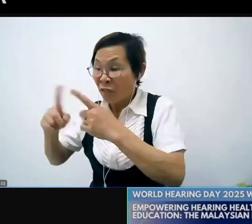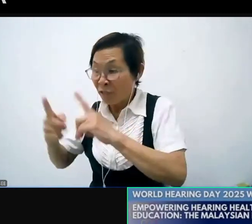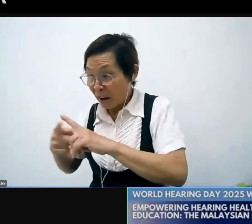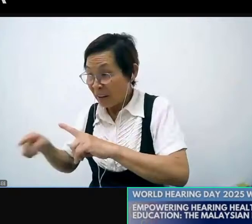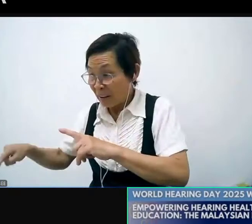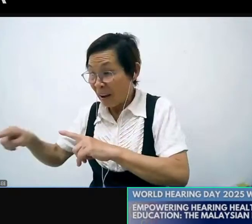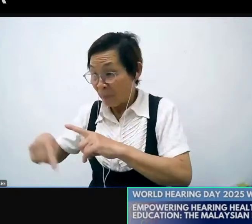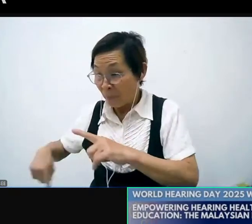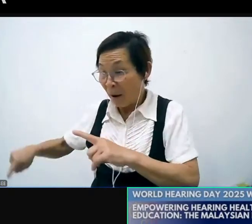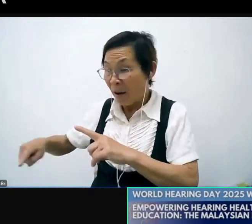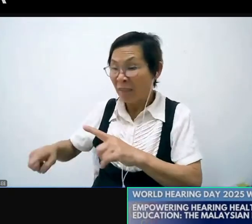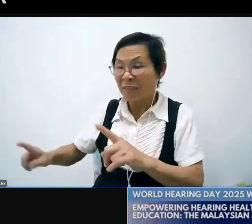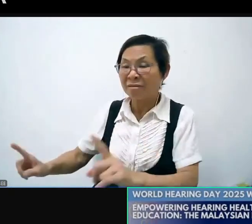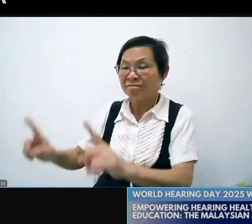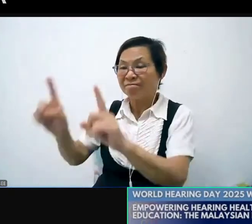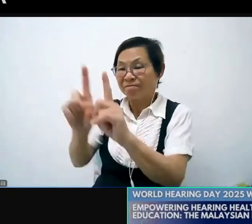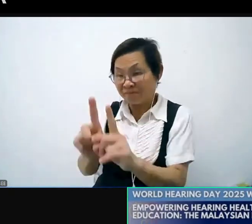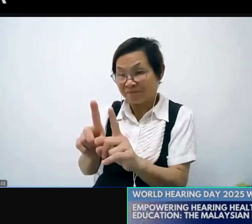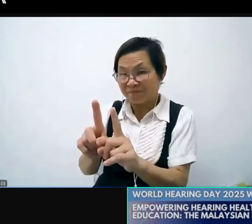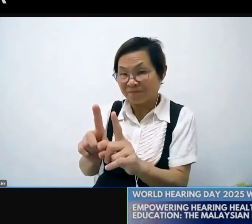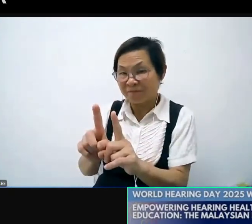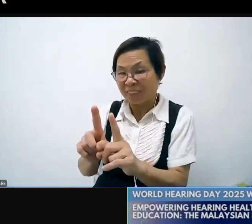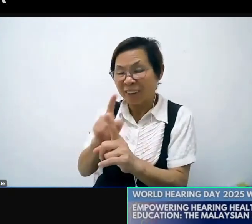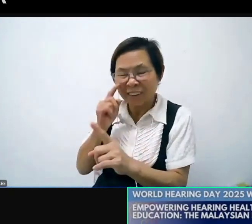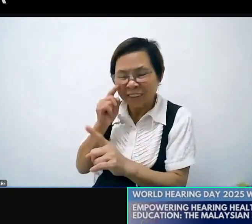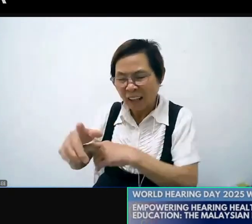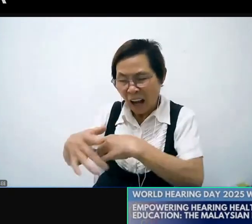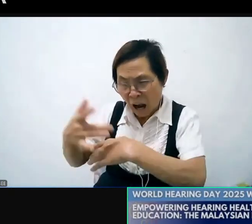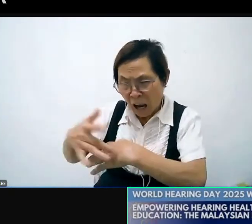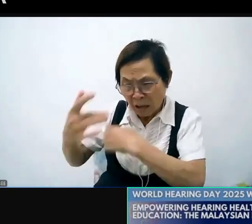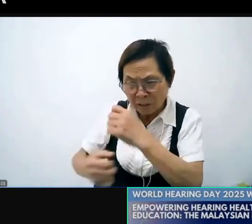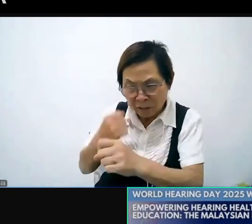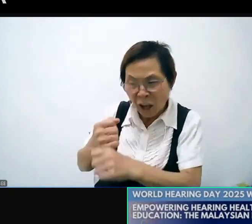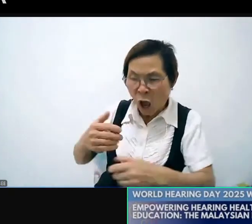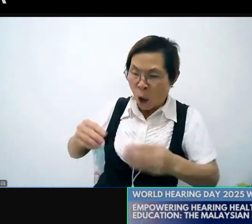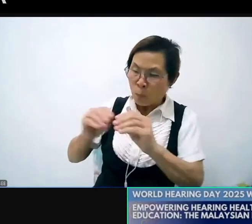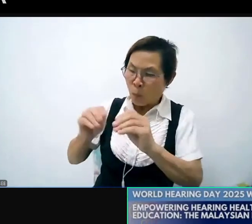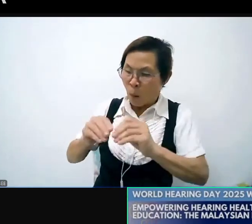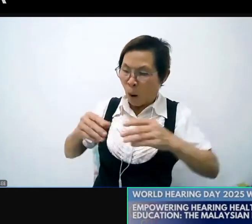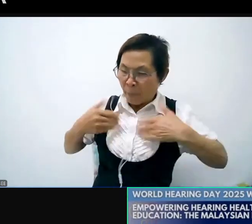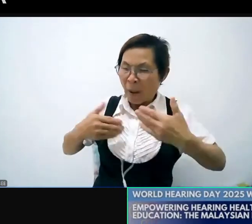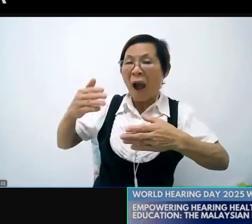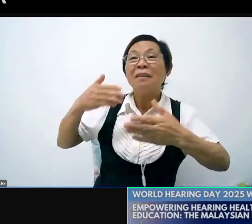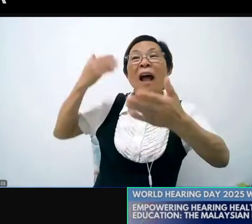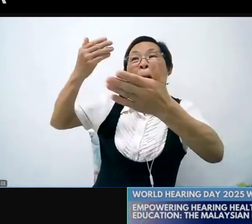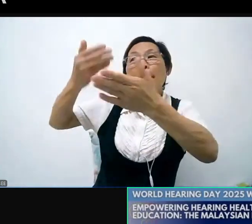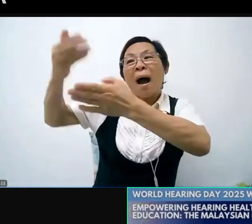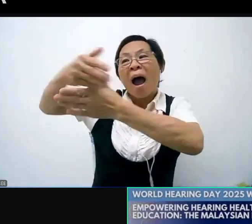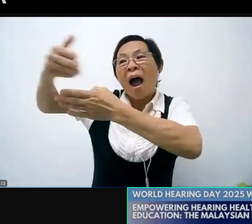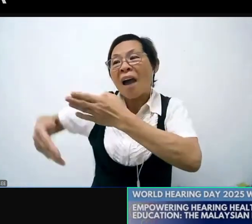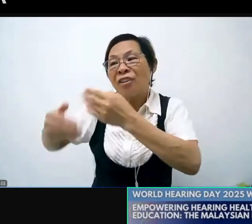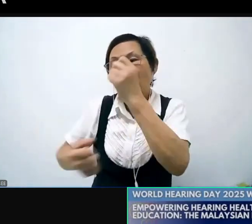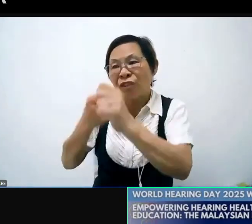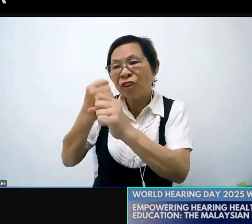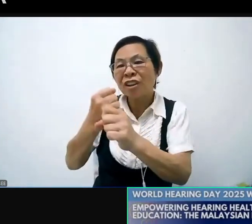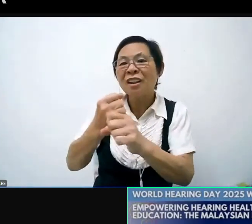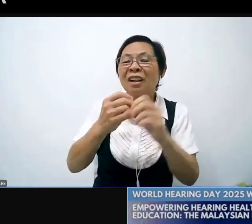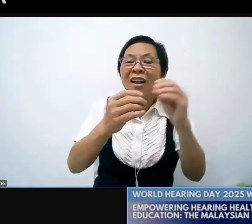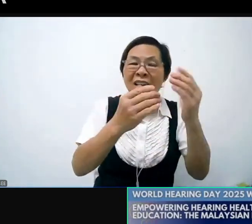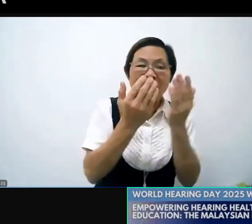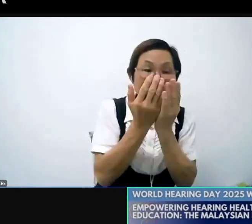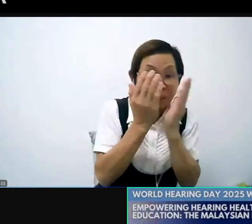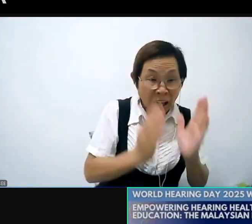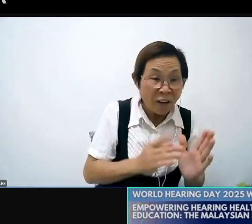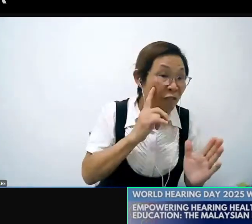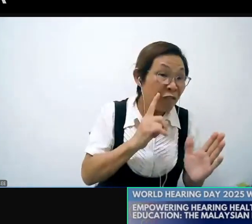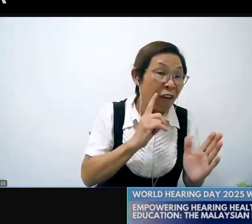happy. They can see the difference from the early year, and at the end of the year, the child mingle together, and